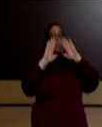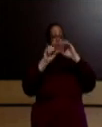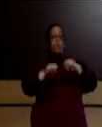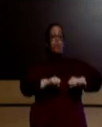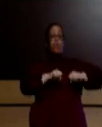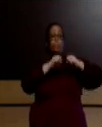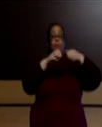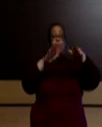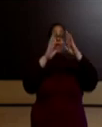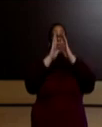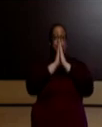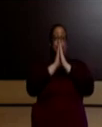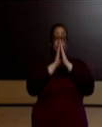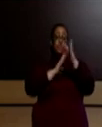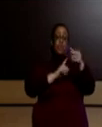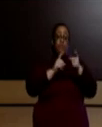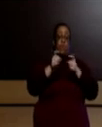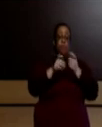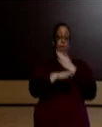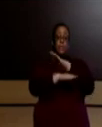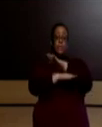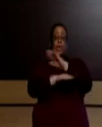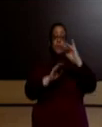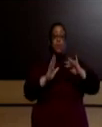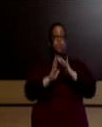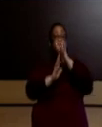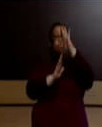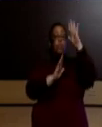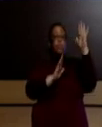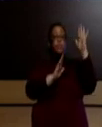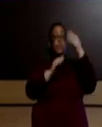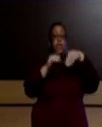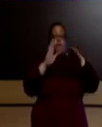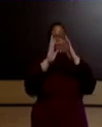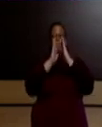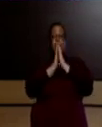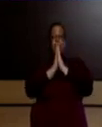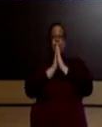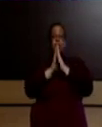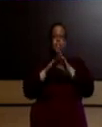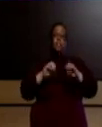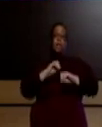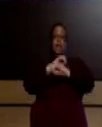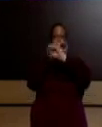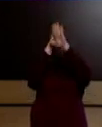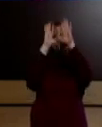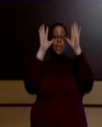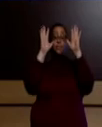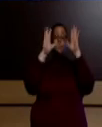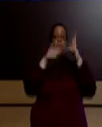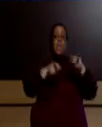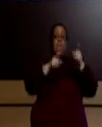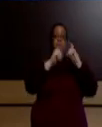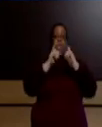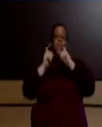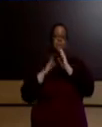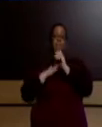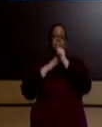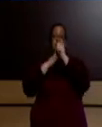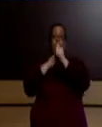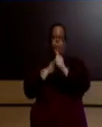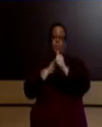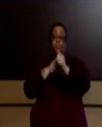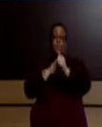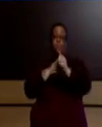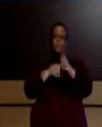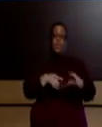ask God that you would have your way on tonight and that you be glorified. We ask God that we have clarity. We ask God that you give us direction. We ask God that